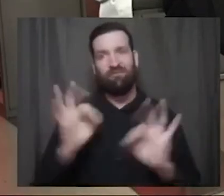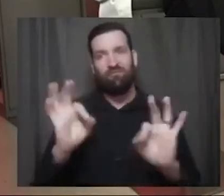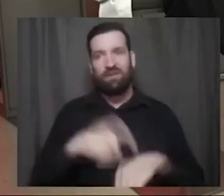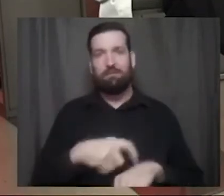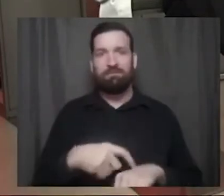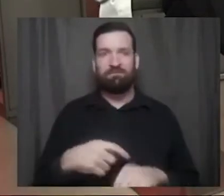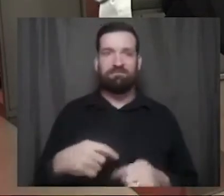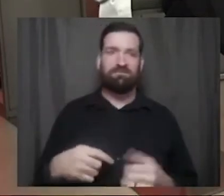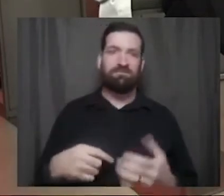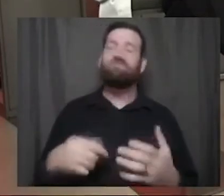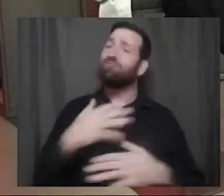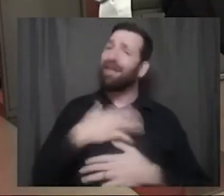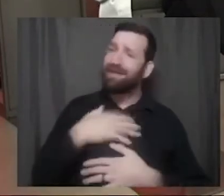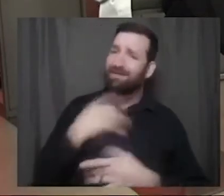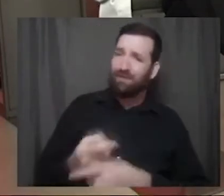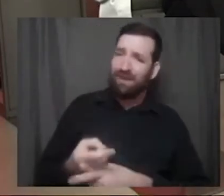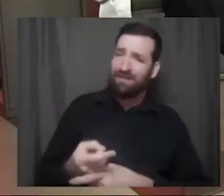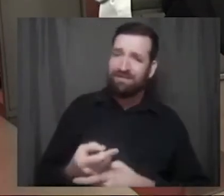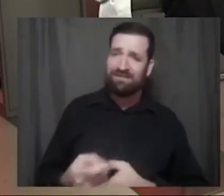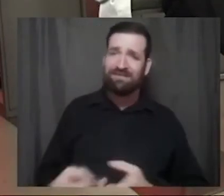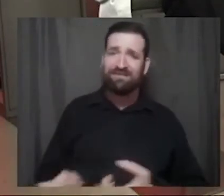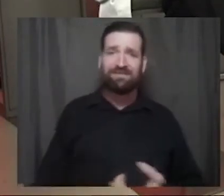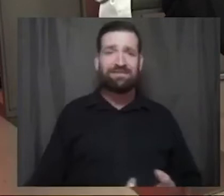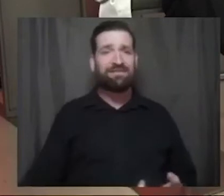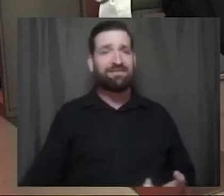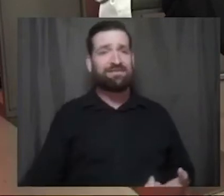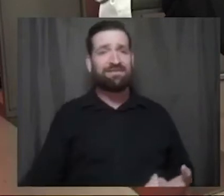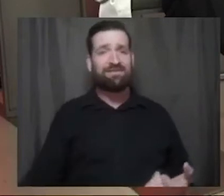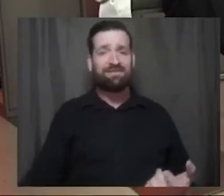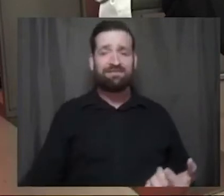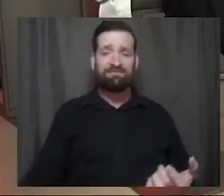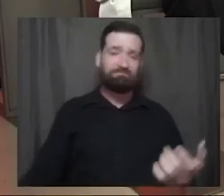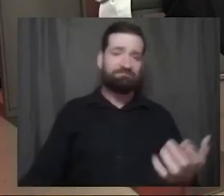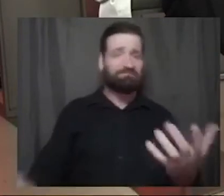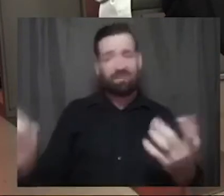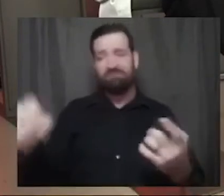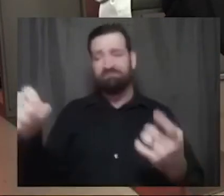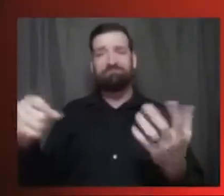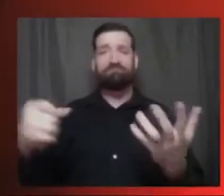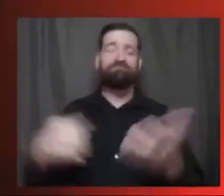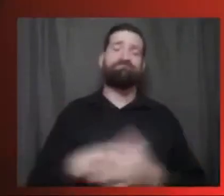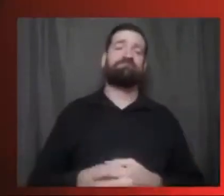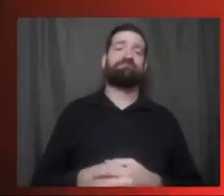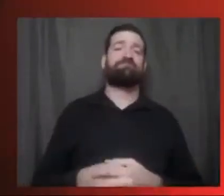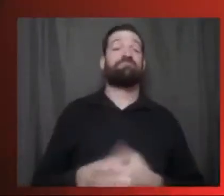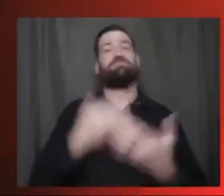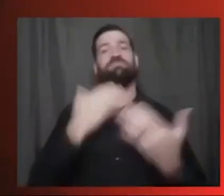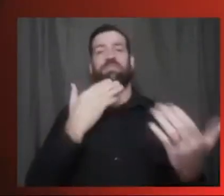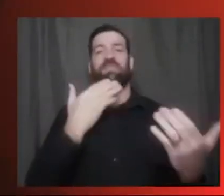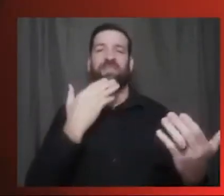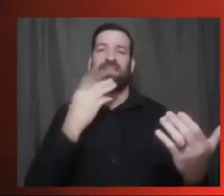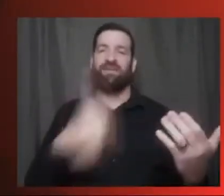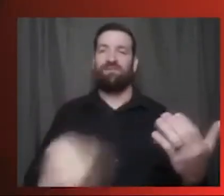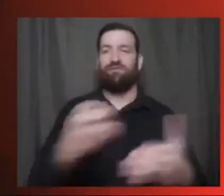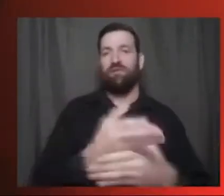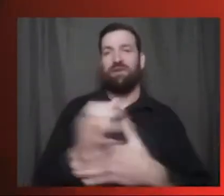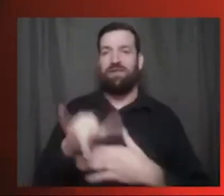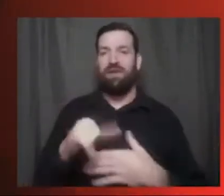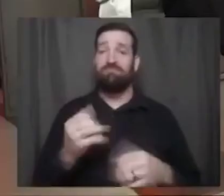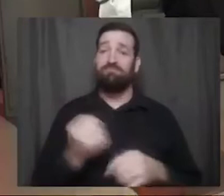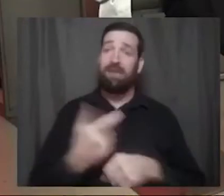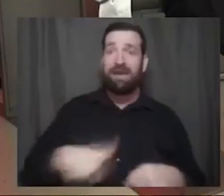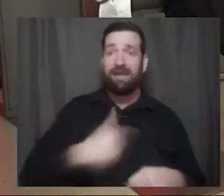you, right? So Yeah, you it have sure to find does. things It does. that ground you and relax you. So Well, thank you. Thank you for sharing those and making us hungry and for making us